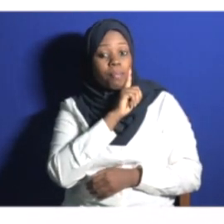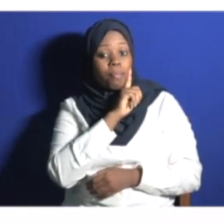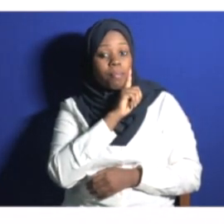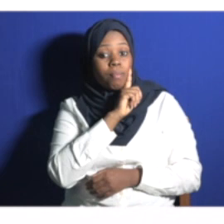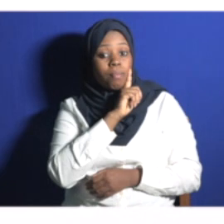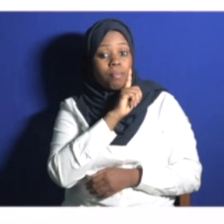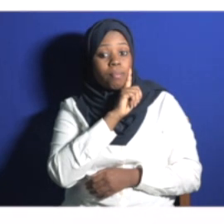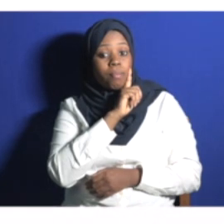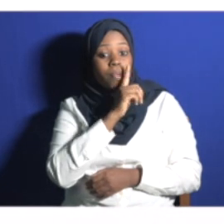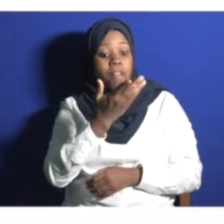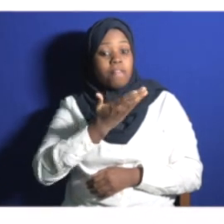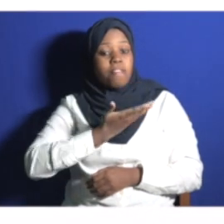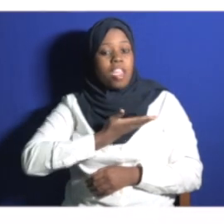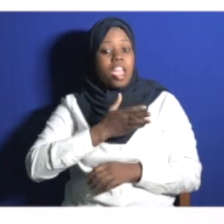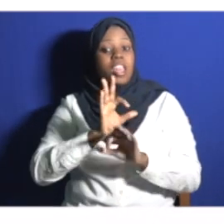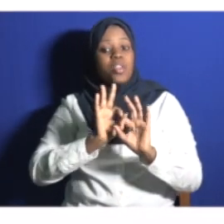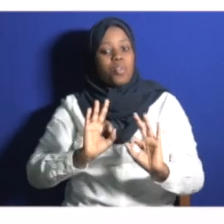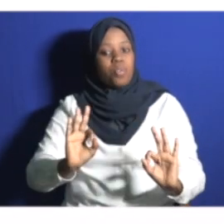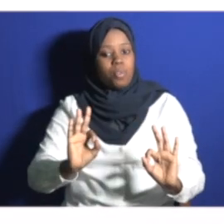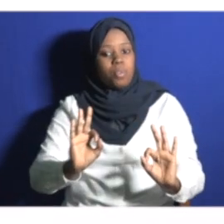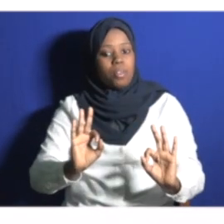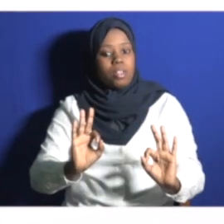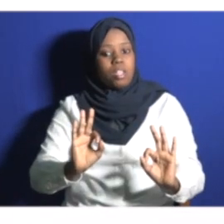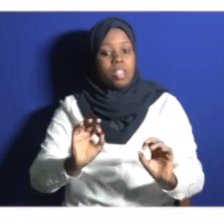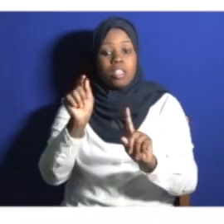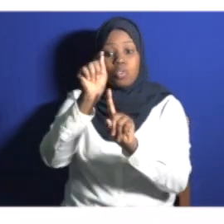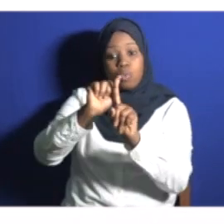Very good. The square root of 64 is